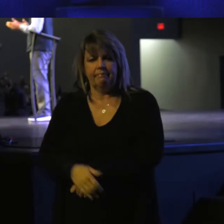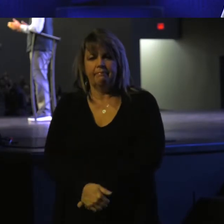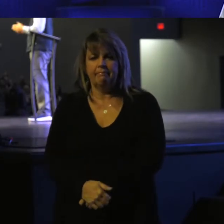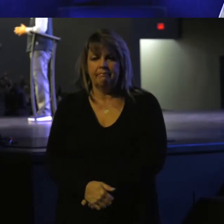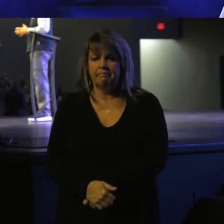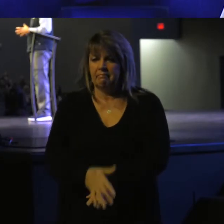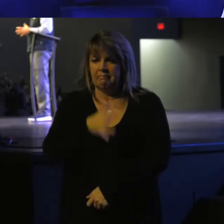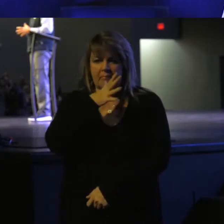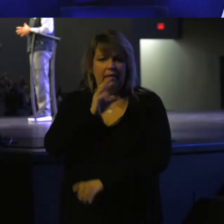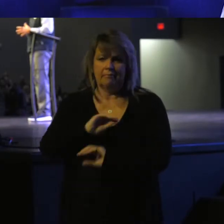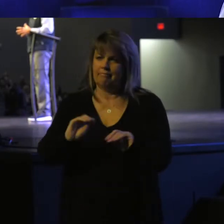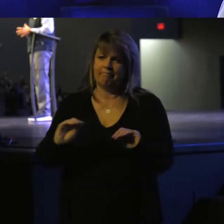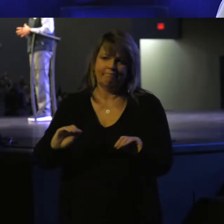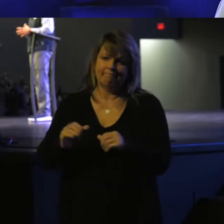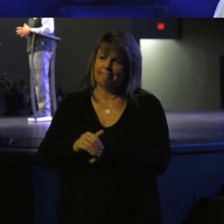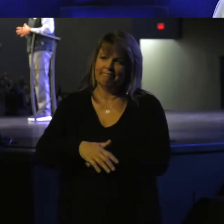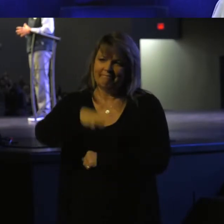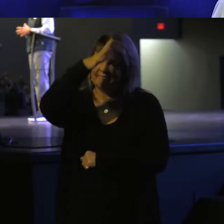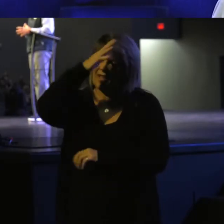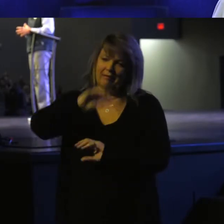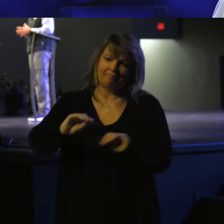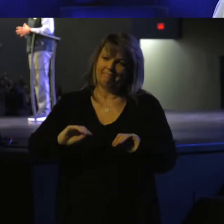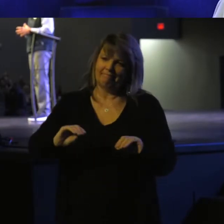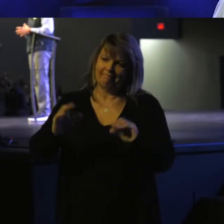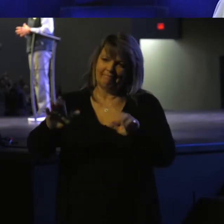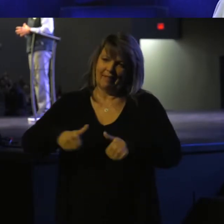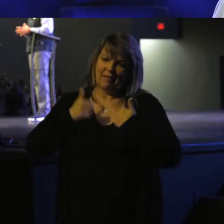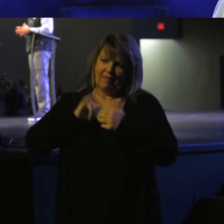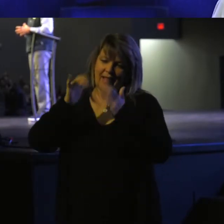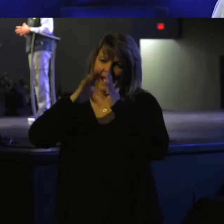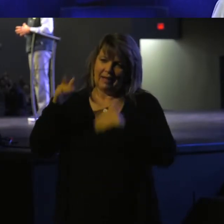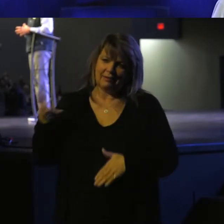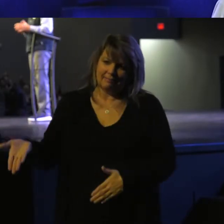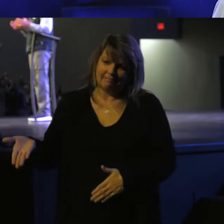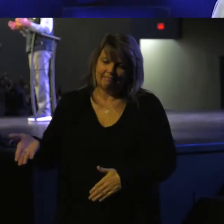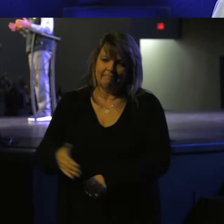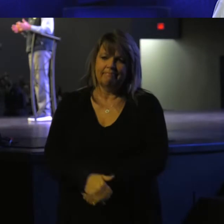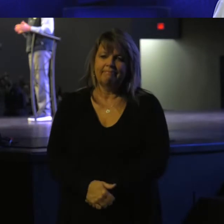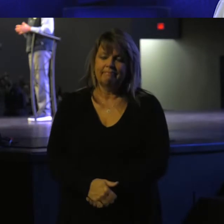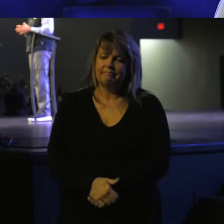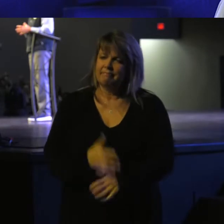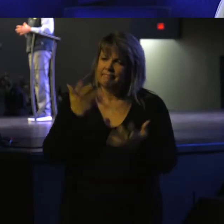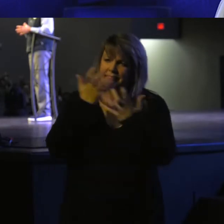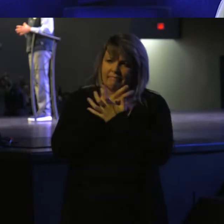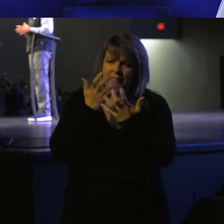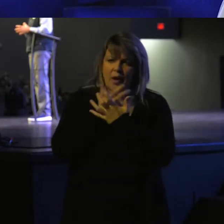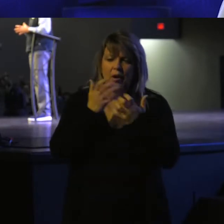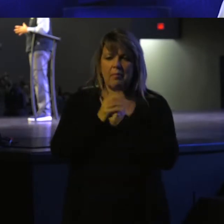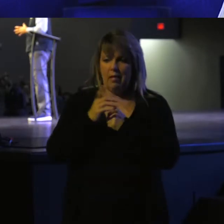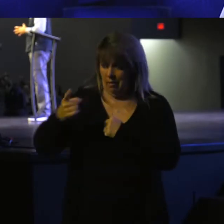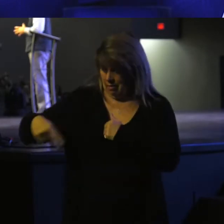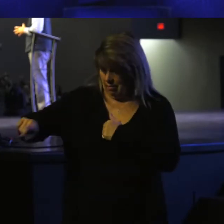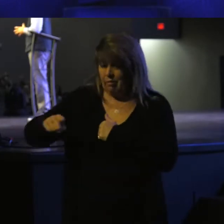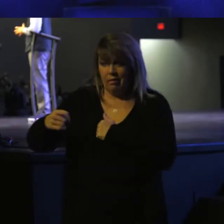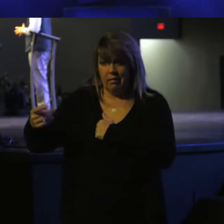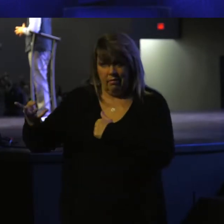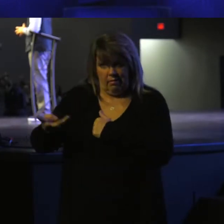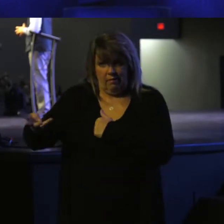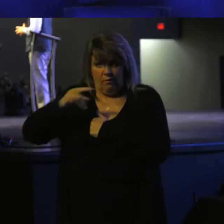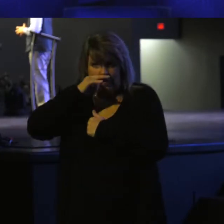There's no mother that lives in that house. There's no father that lives in that house. It's remarkable that they live in that